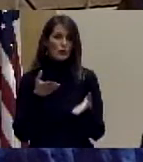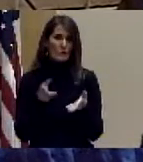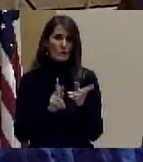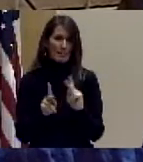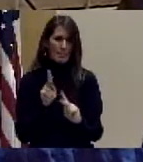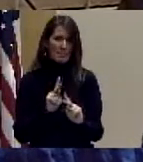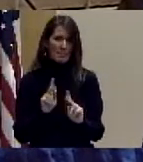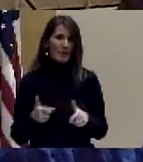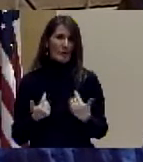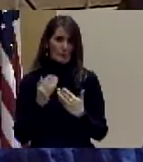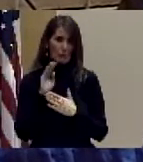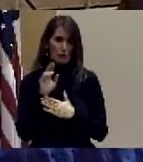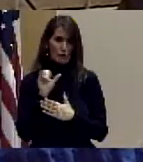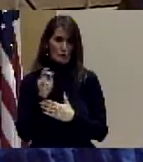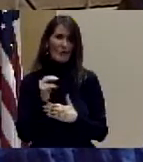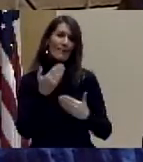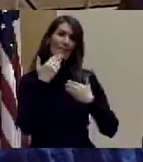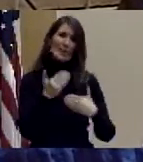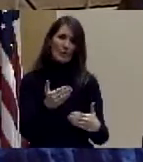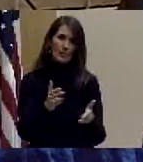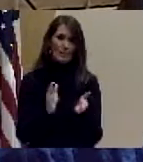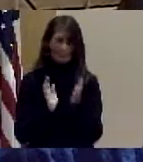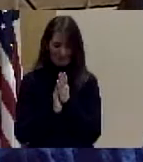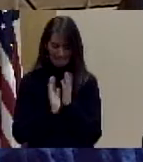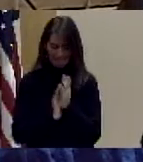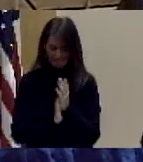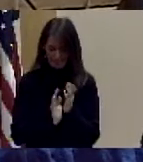Brighton. Thank you.